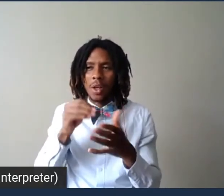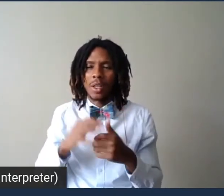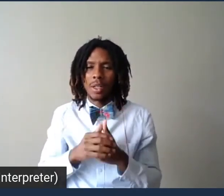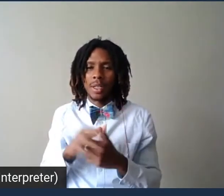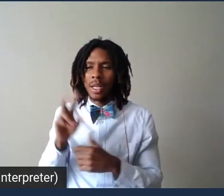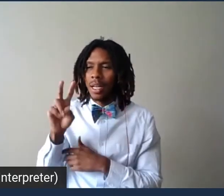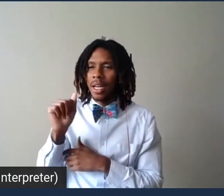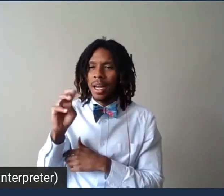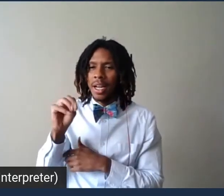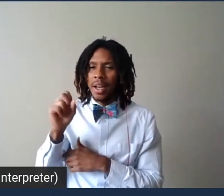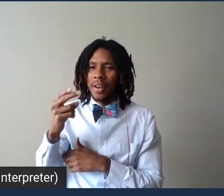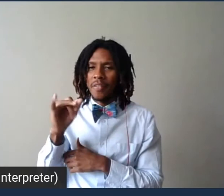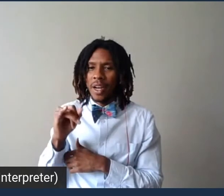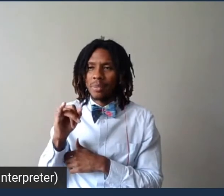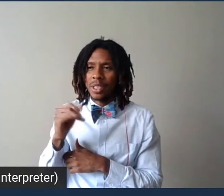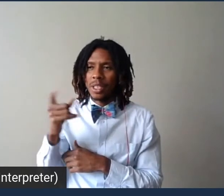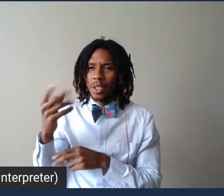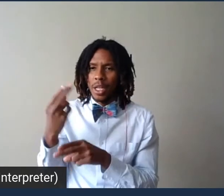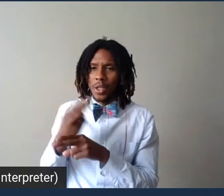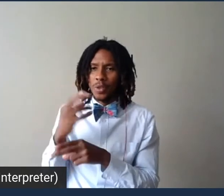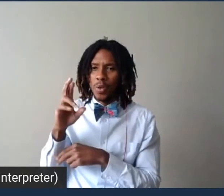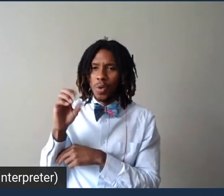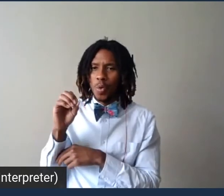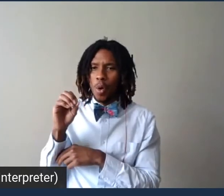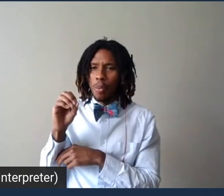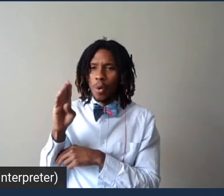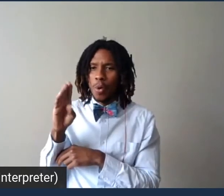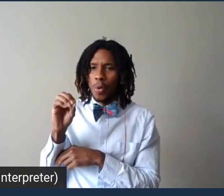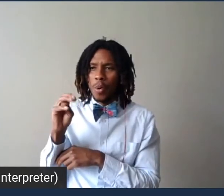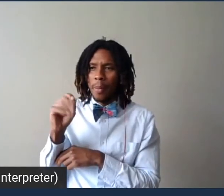tell me, does it use RoboMaker in any way?